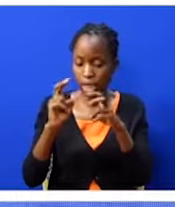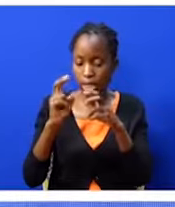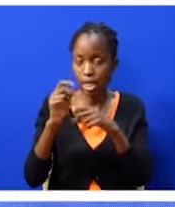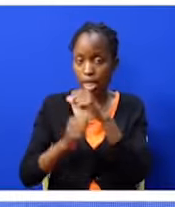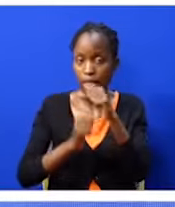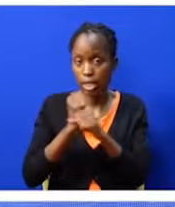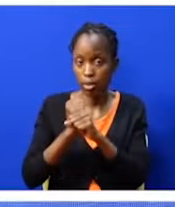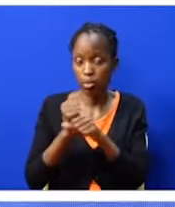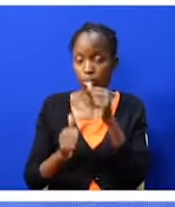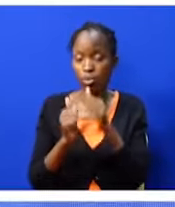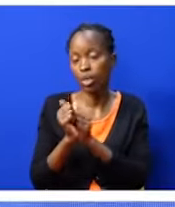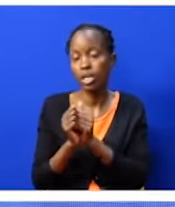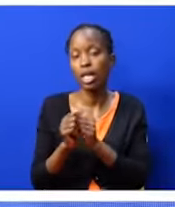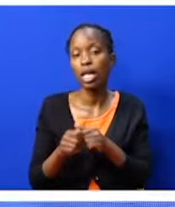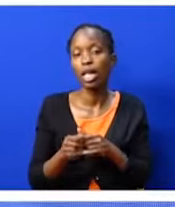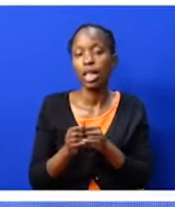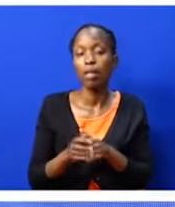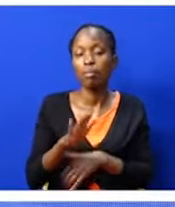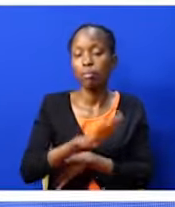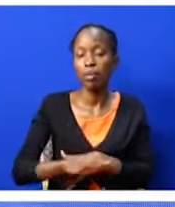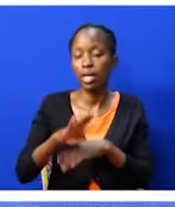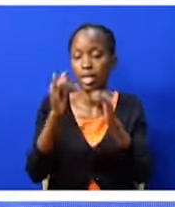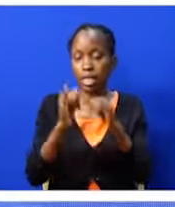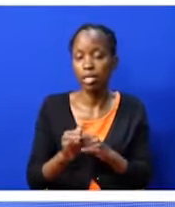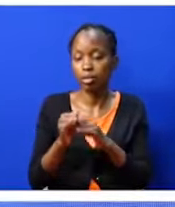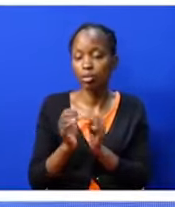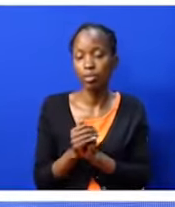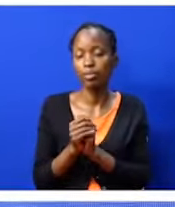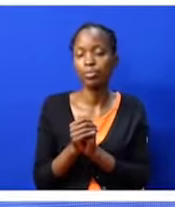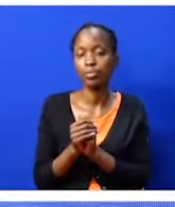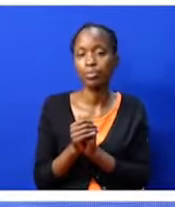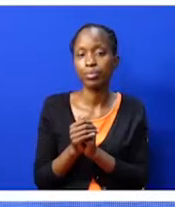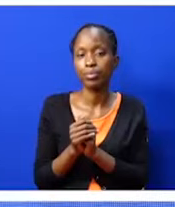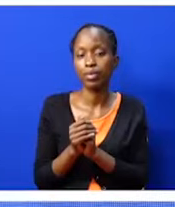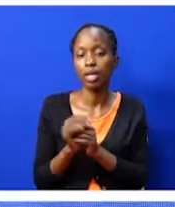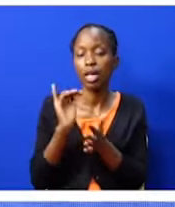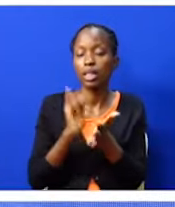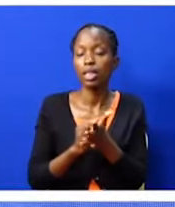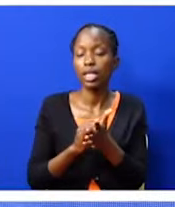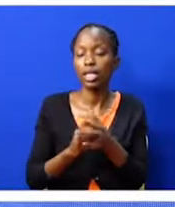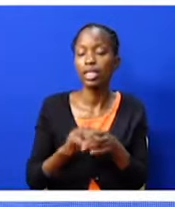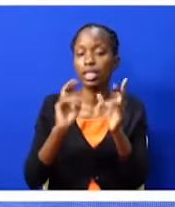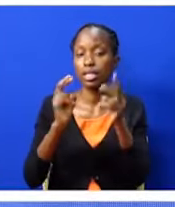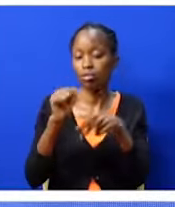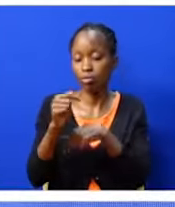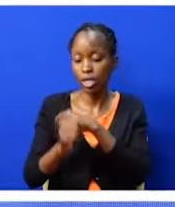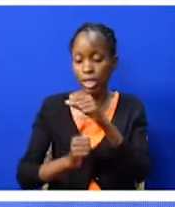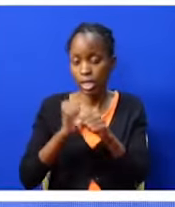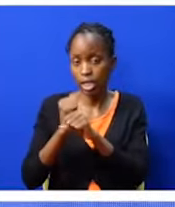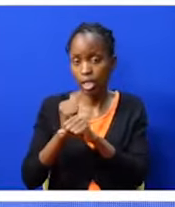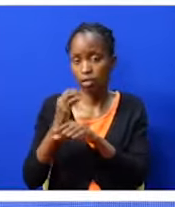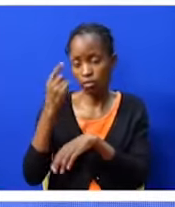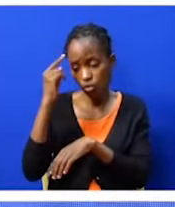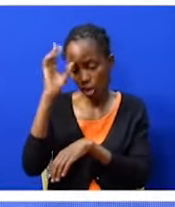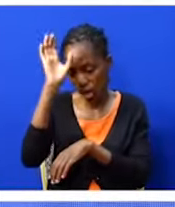is new territories. Getting into new territories. That is our theme for this year. And we